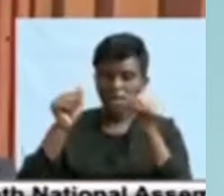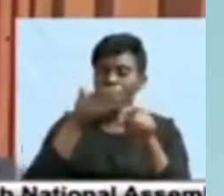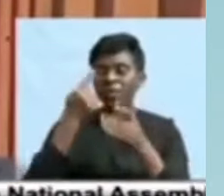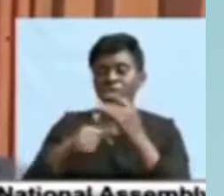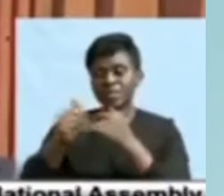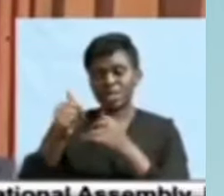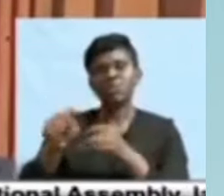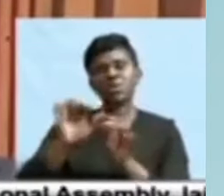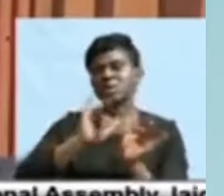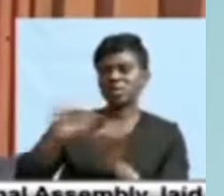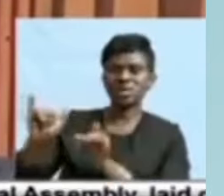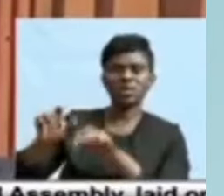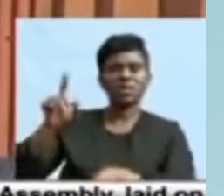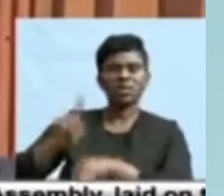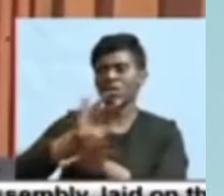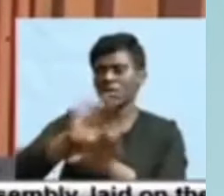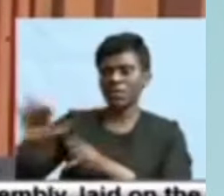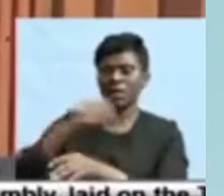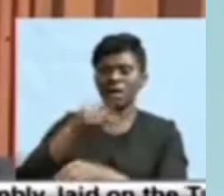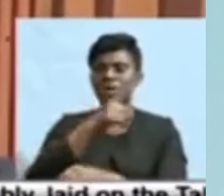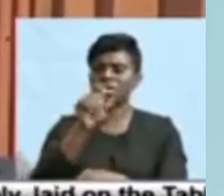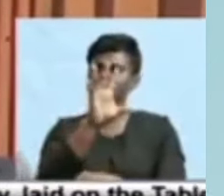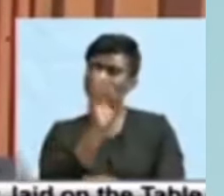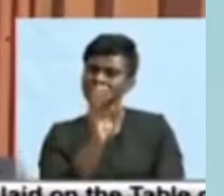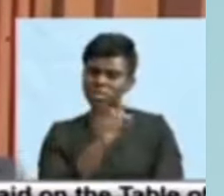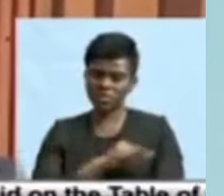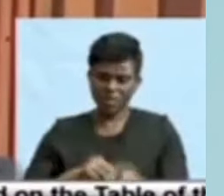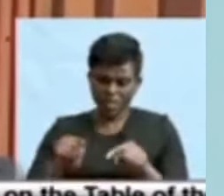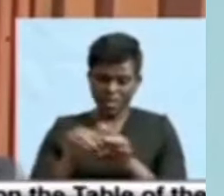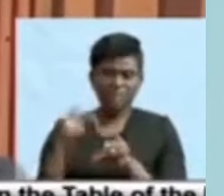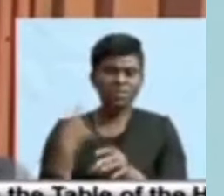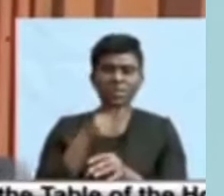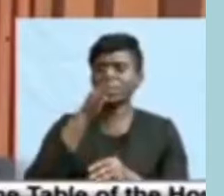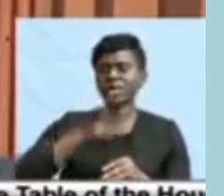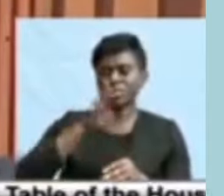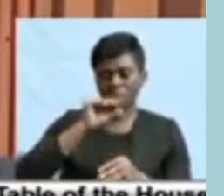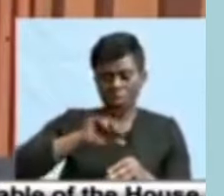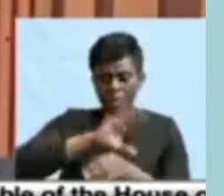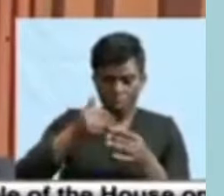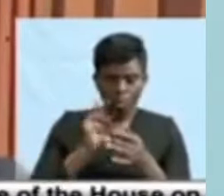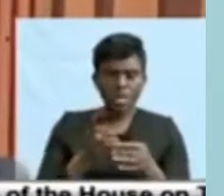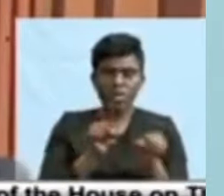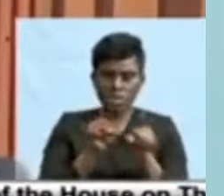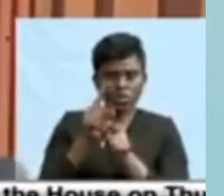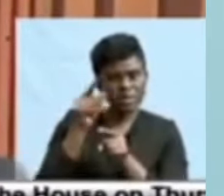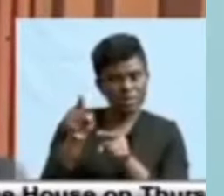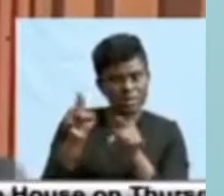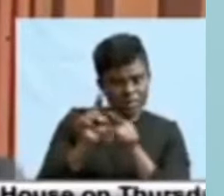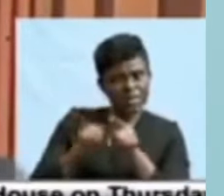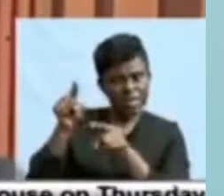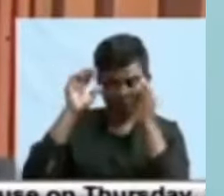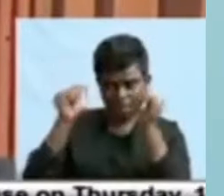should be put on the bench. The 156 members in this House, Madam Speaker, we all saw our allegiance to the